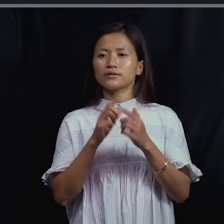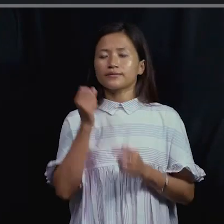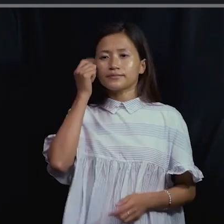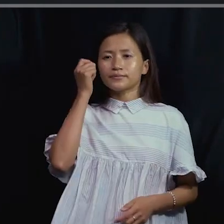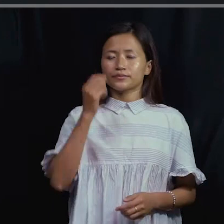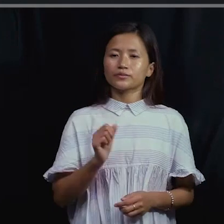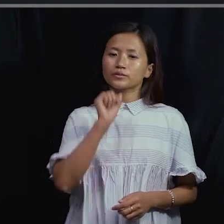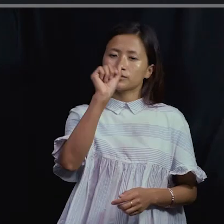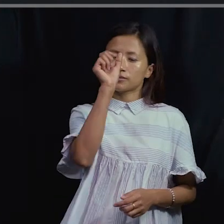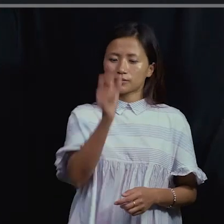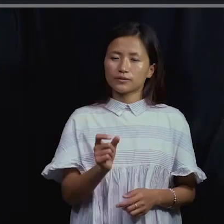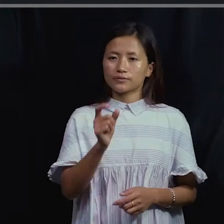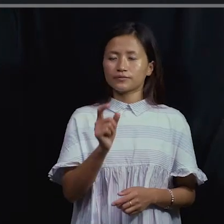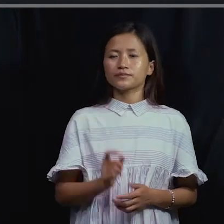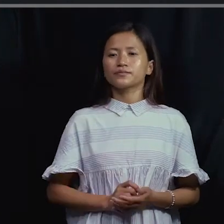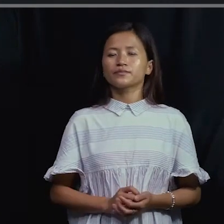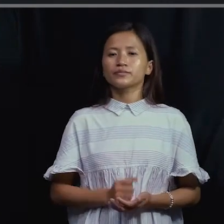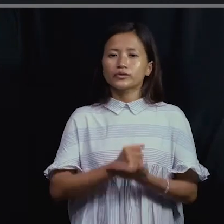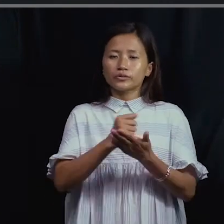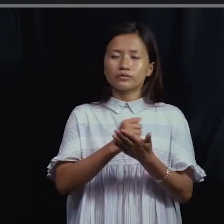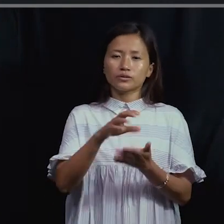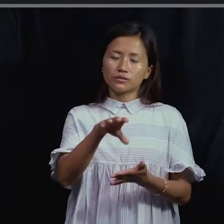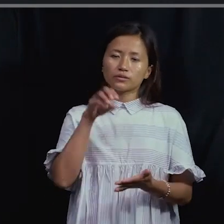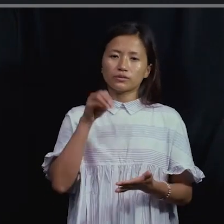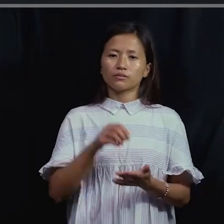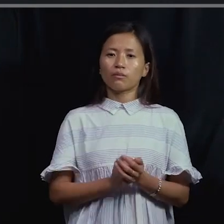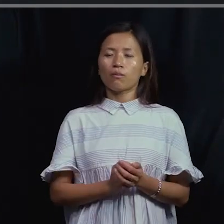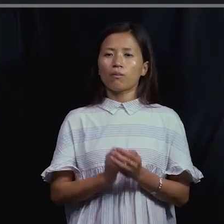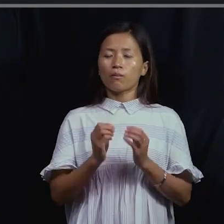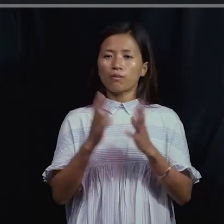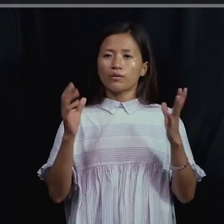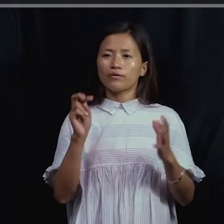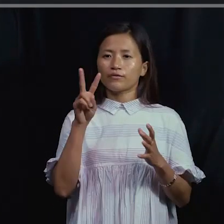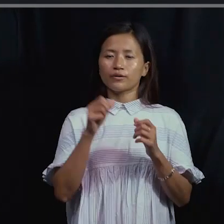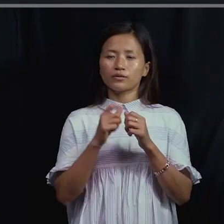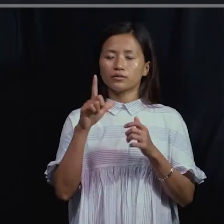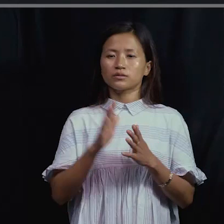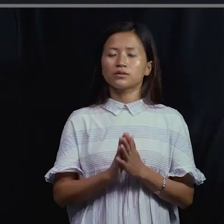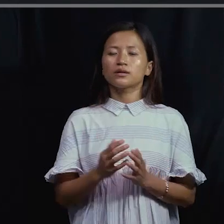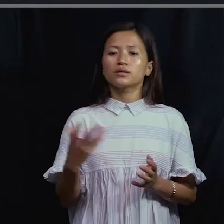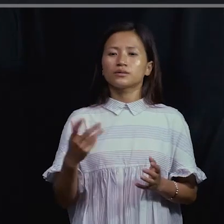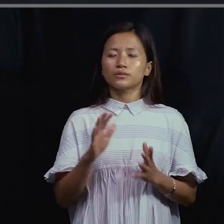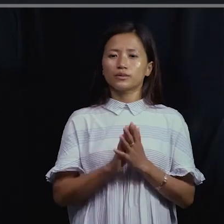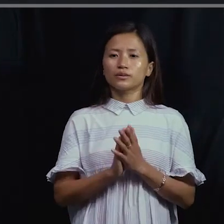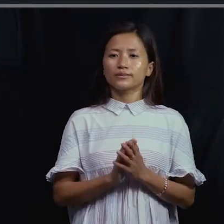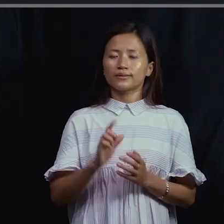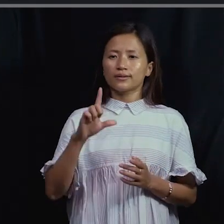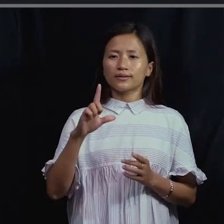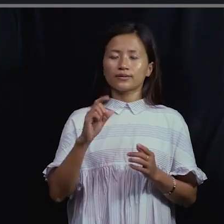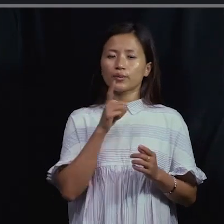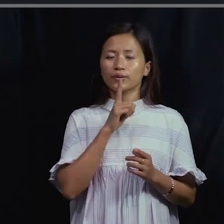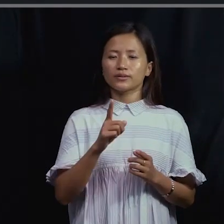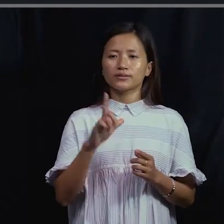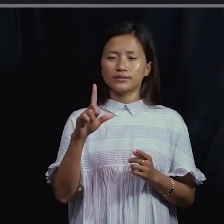about themselves, they will try to get more values in their life, right? So that is why real literature should